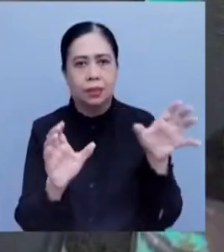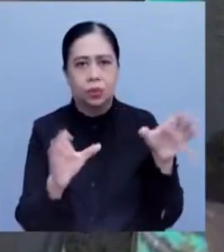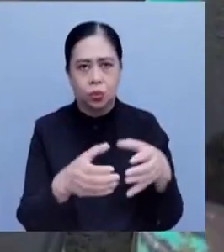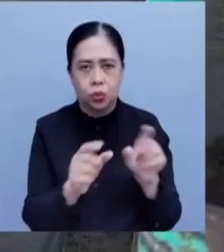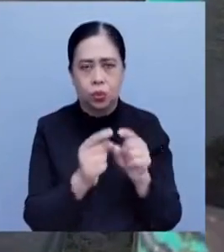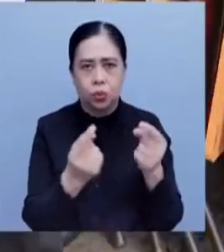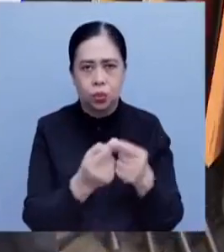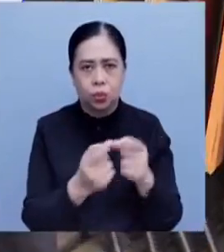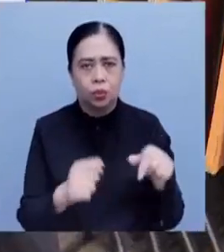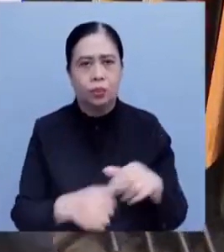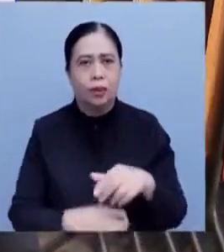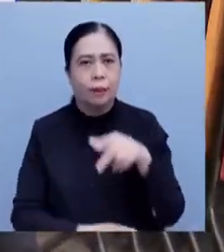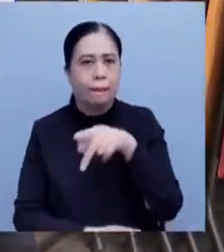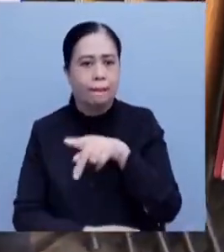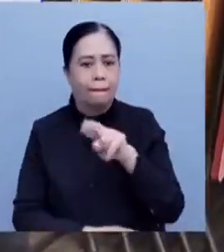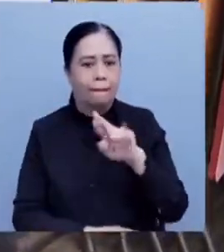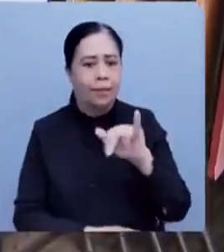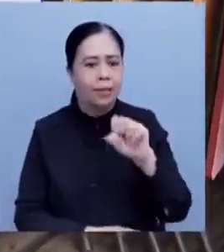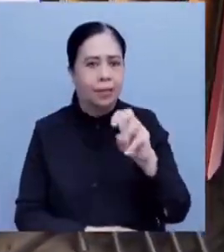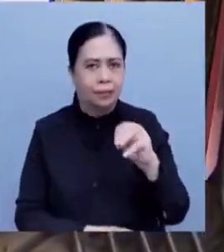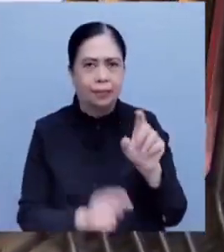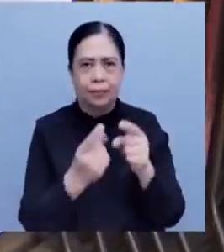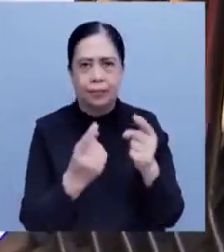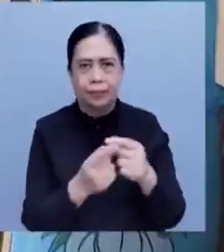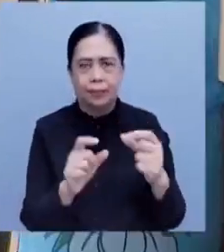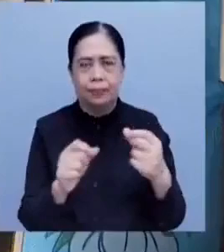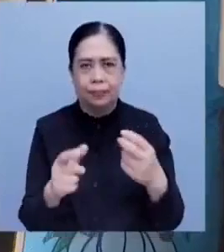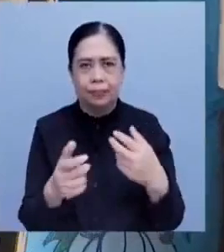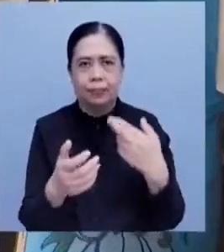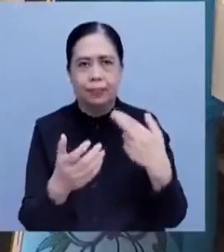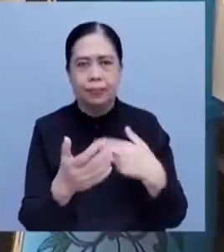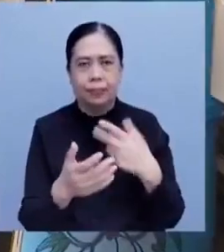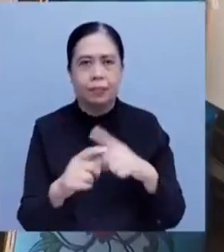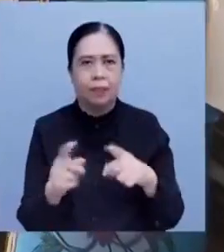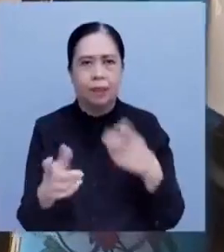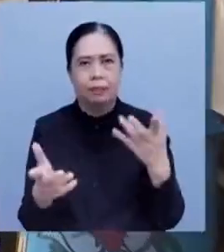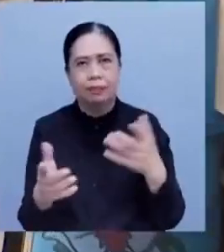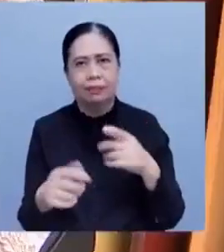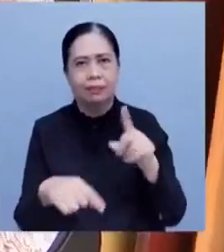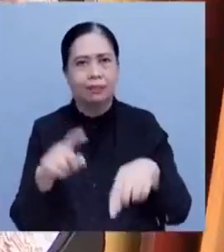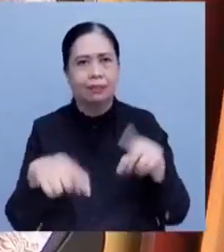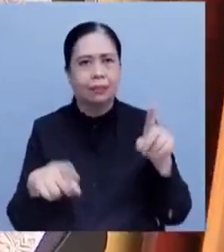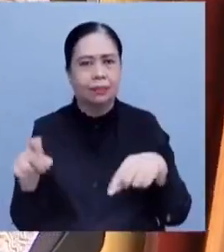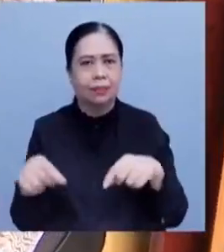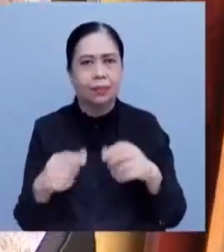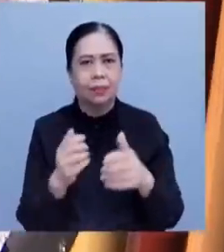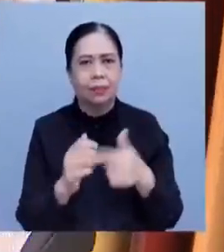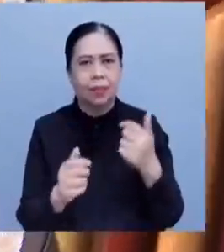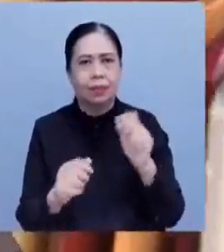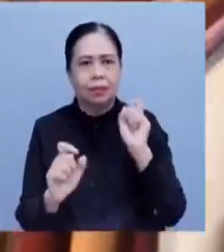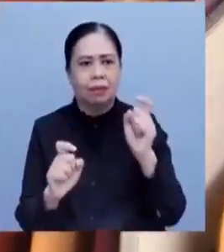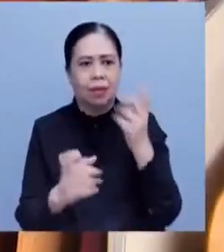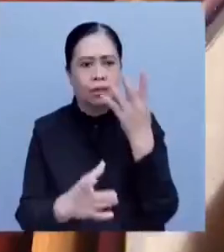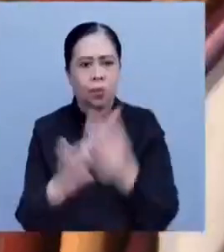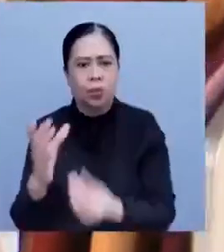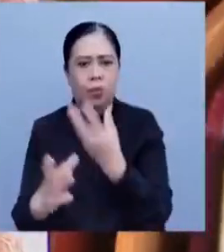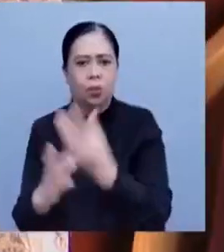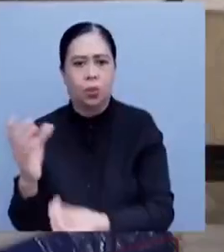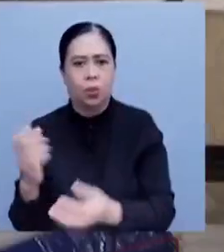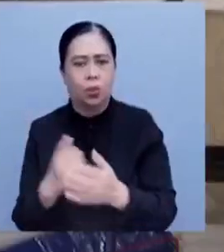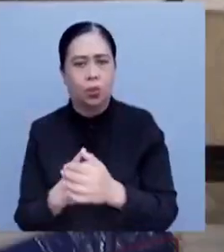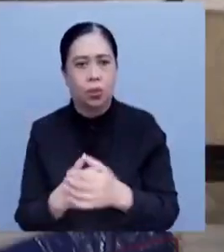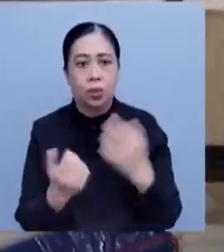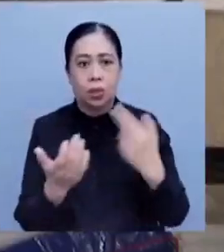or PRISM. However, it's hit or miss for many consumers since supply usually runs out fast. Sa bigas